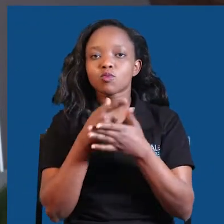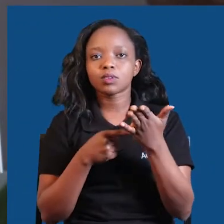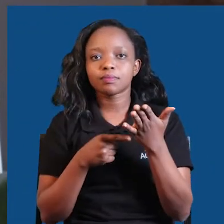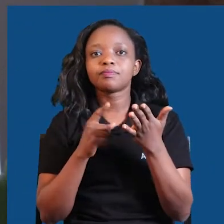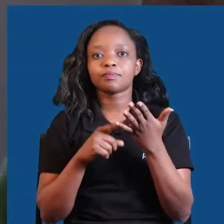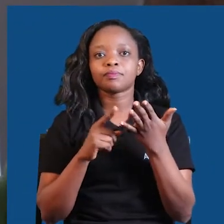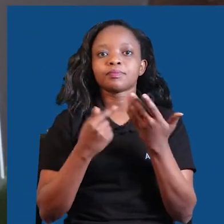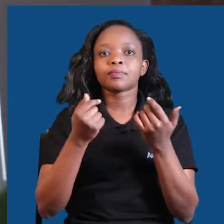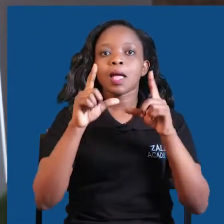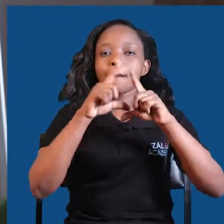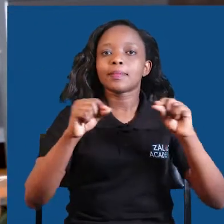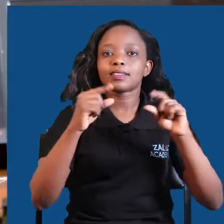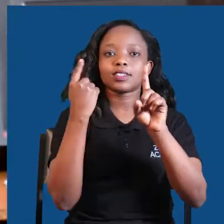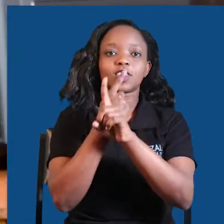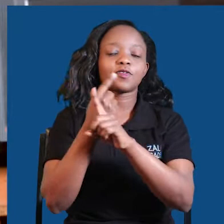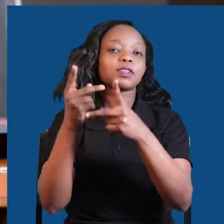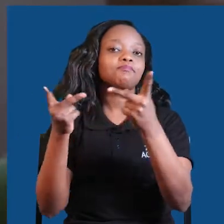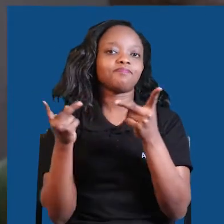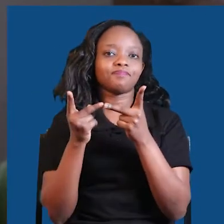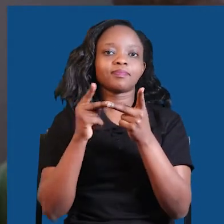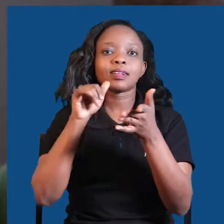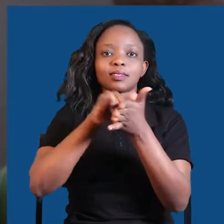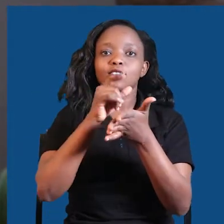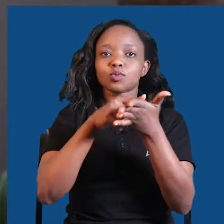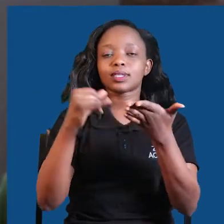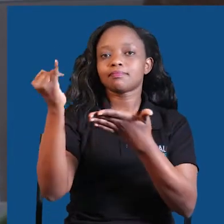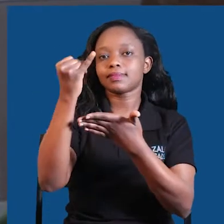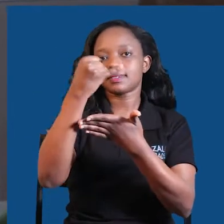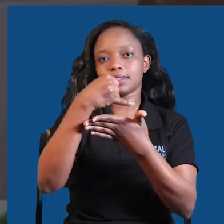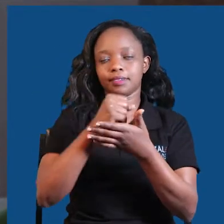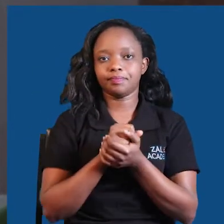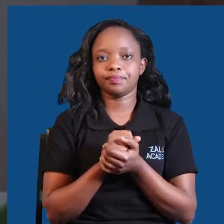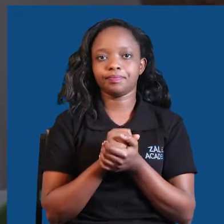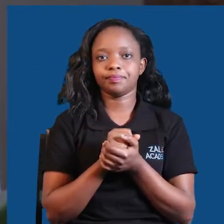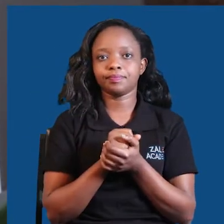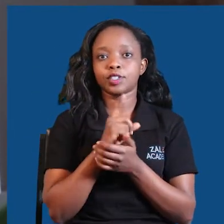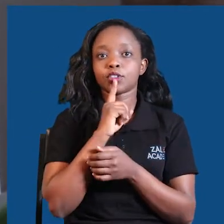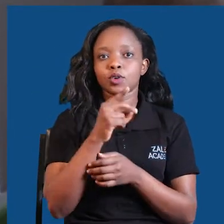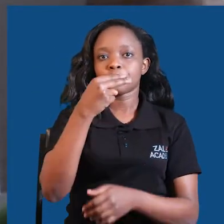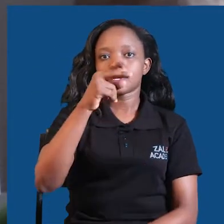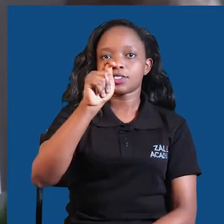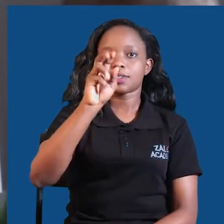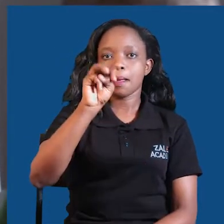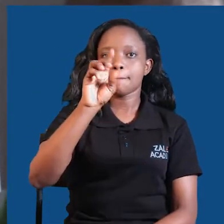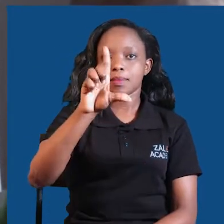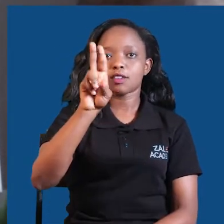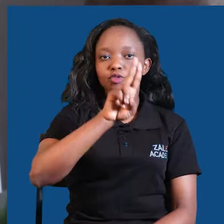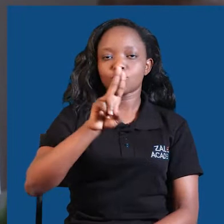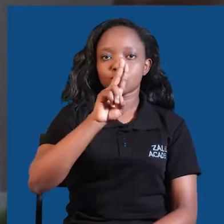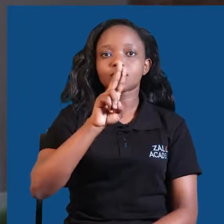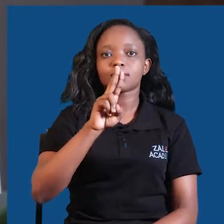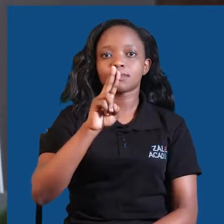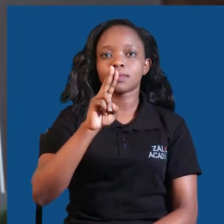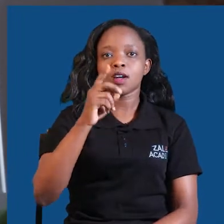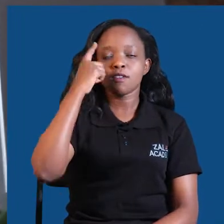having error messages somewhere in there. That's also part of the designing, okay? So HTML is used